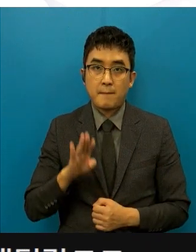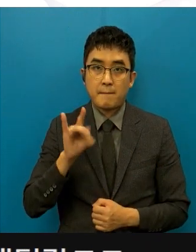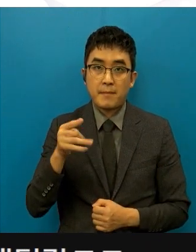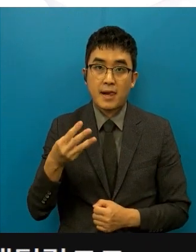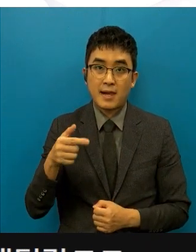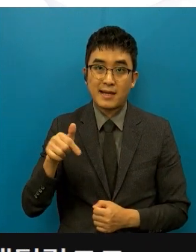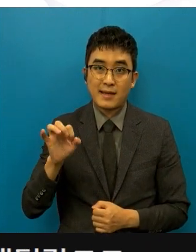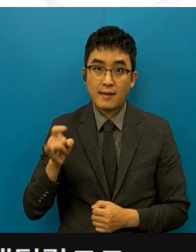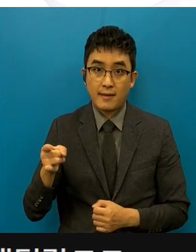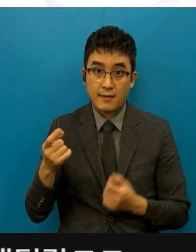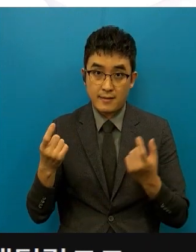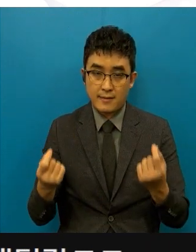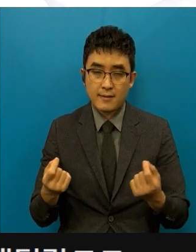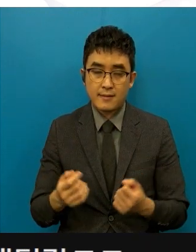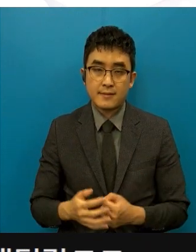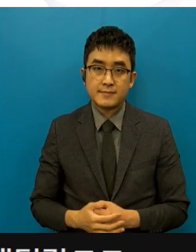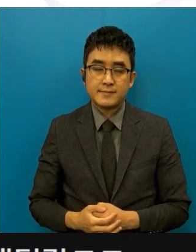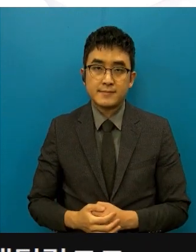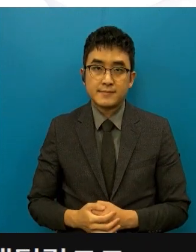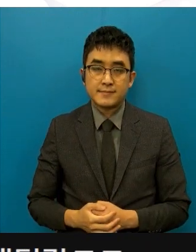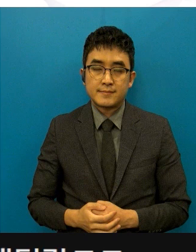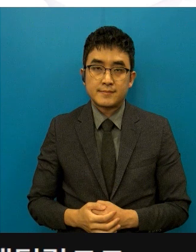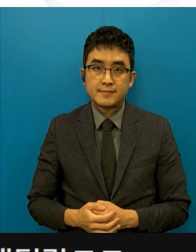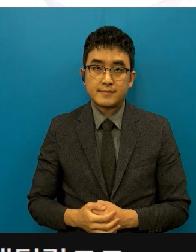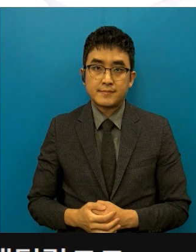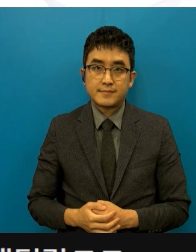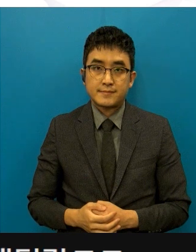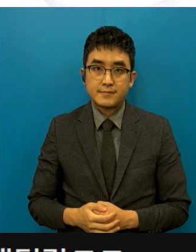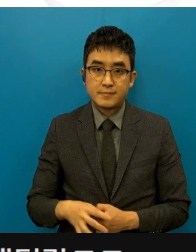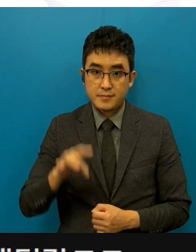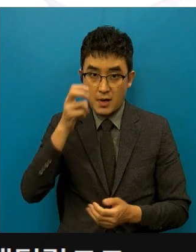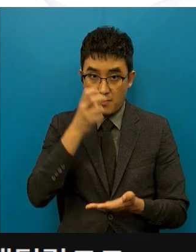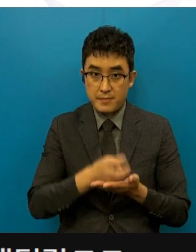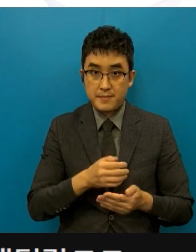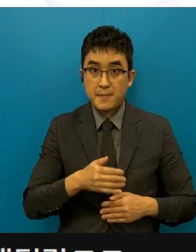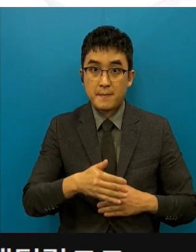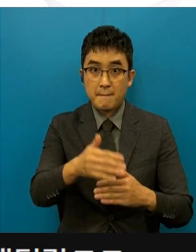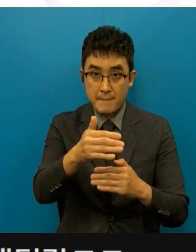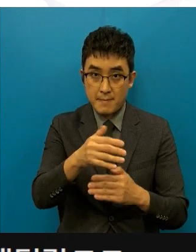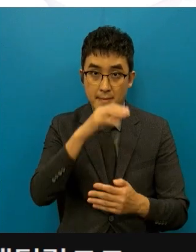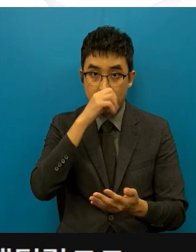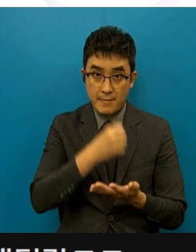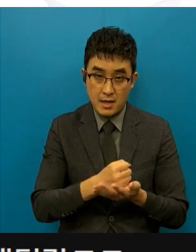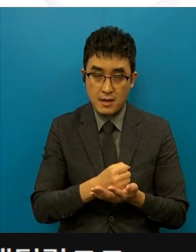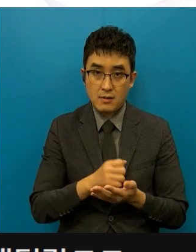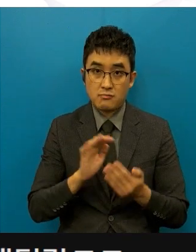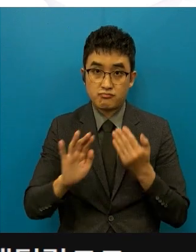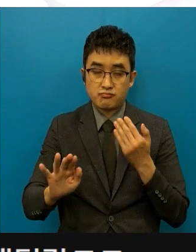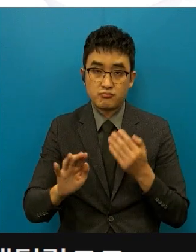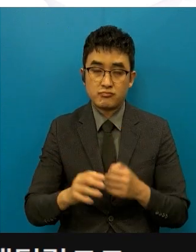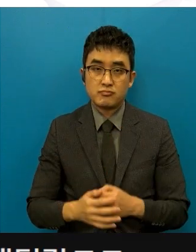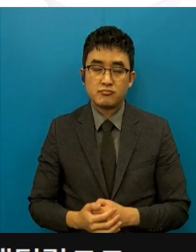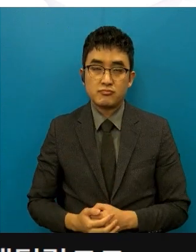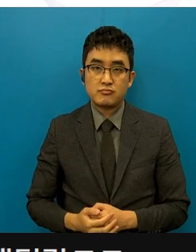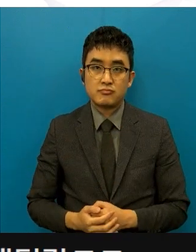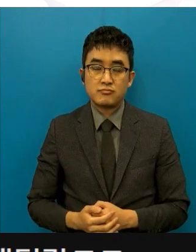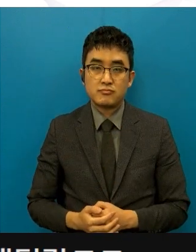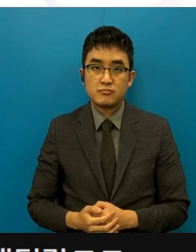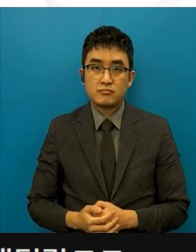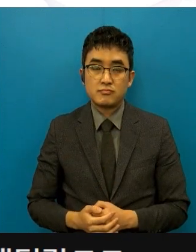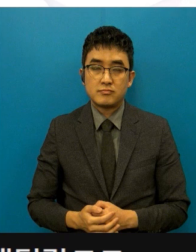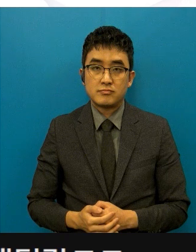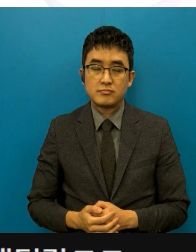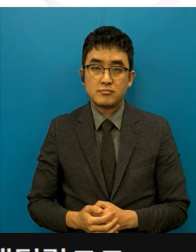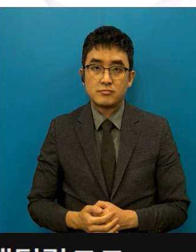adopted. Over time, through interpretation, or they caught up with the reality of the practice that was not being